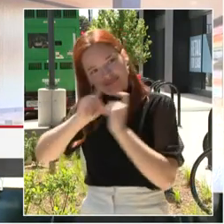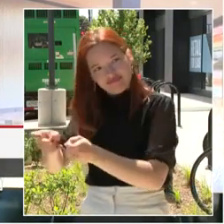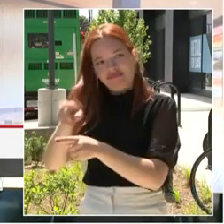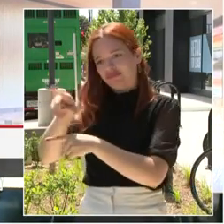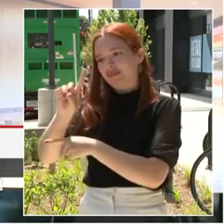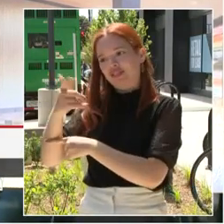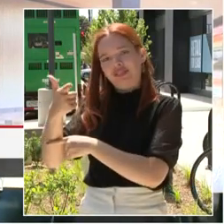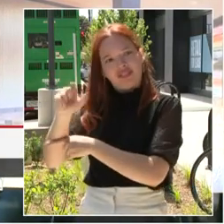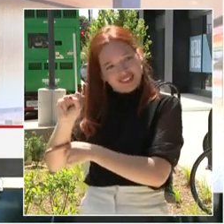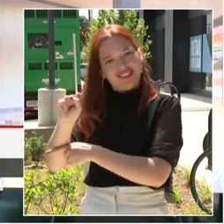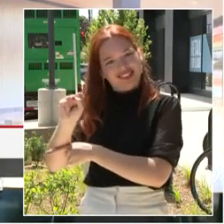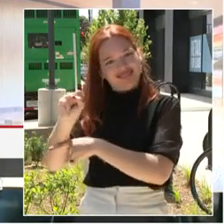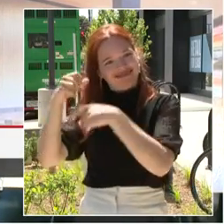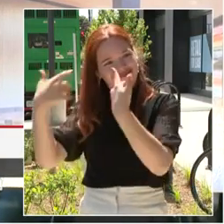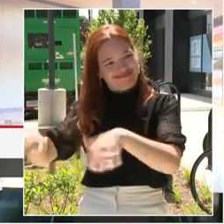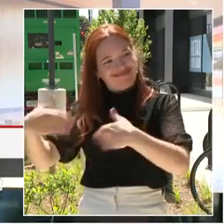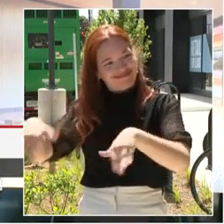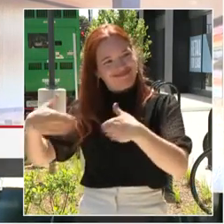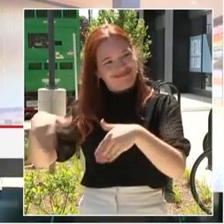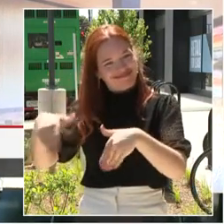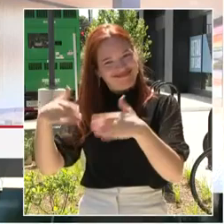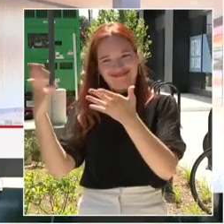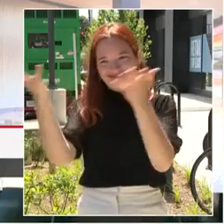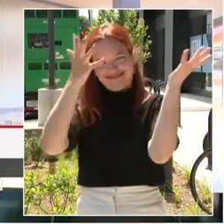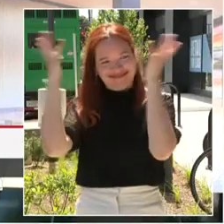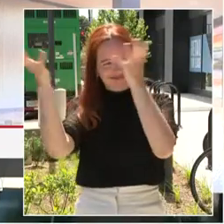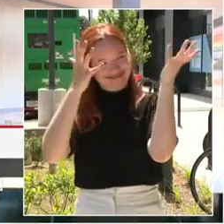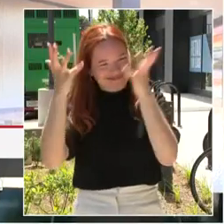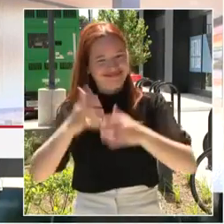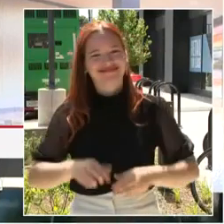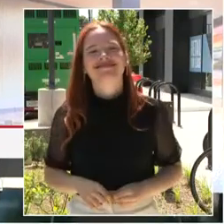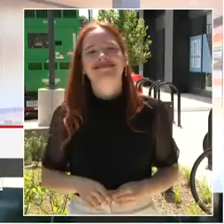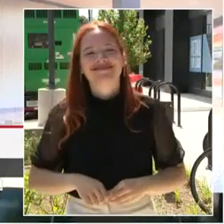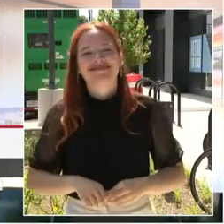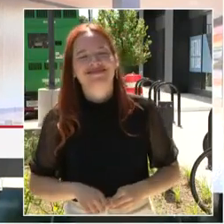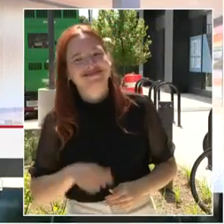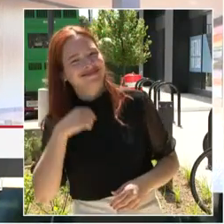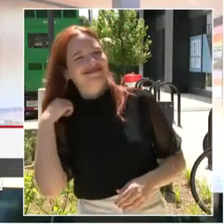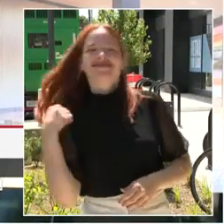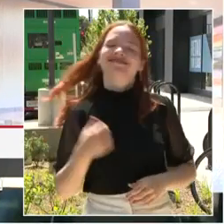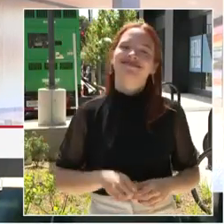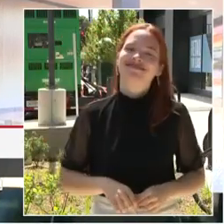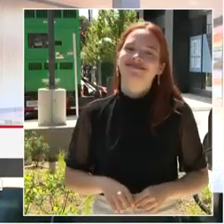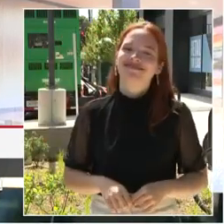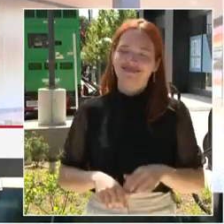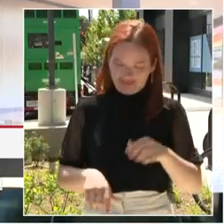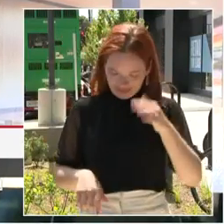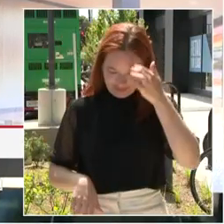DGS. So let's give them a big round of applause.